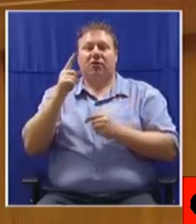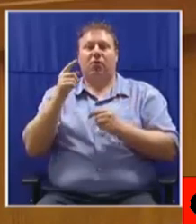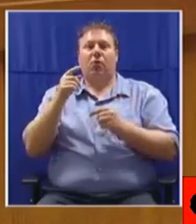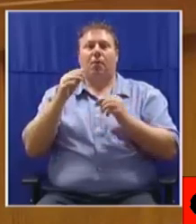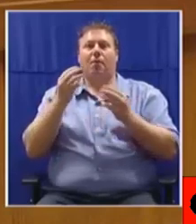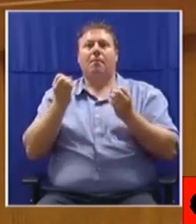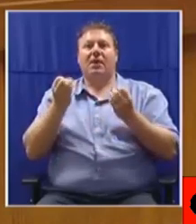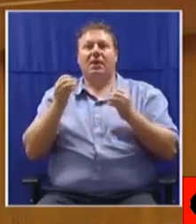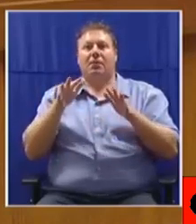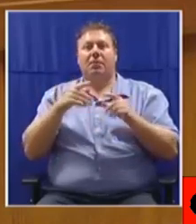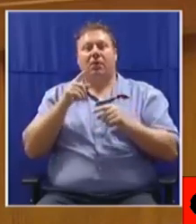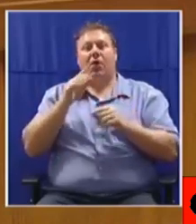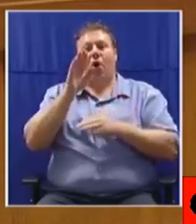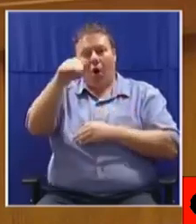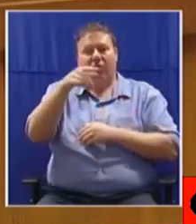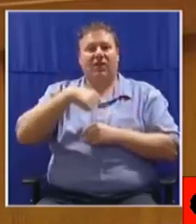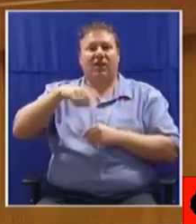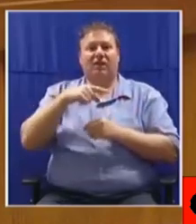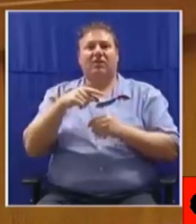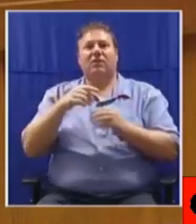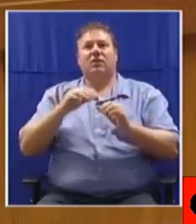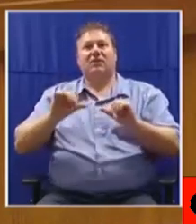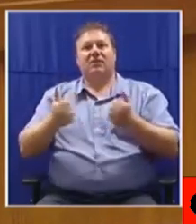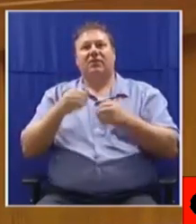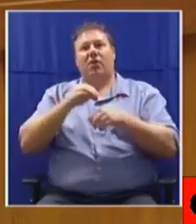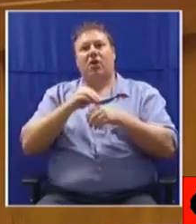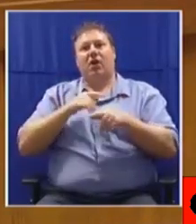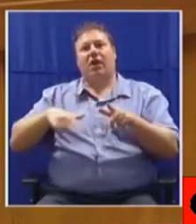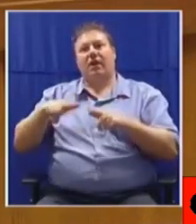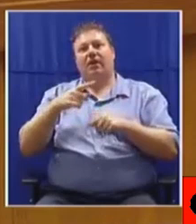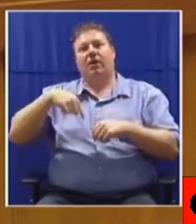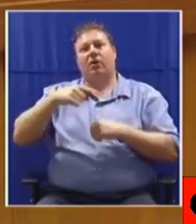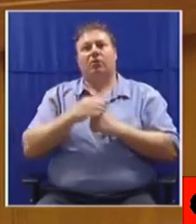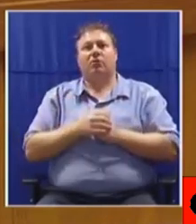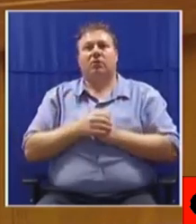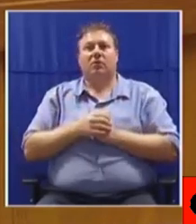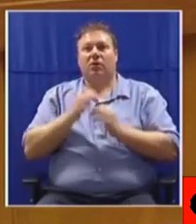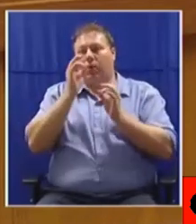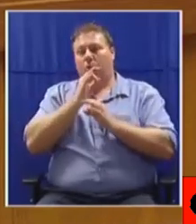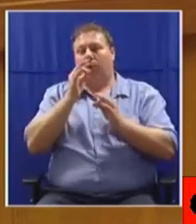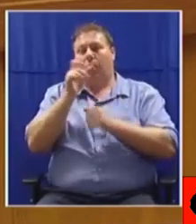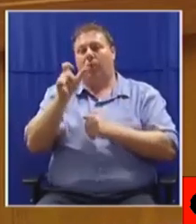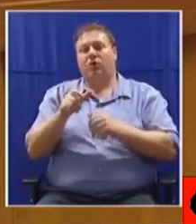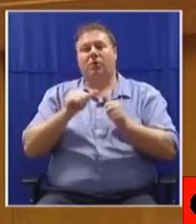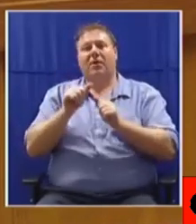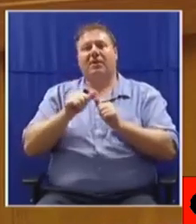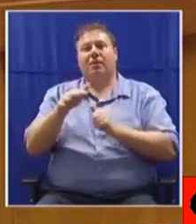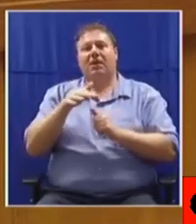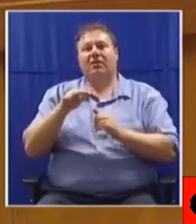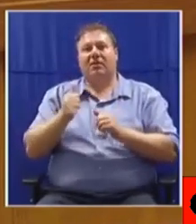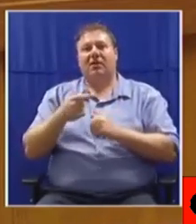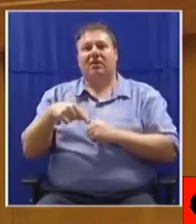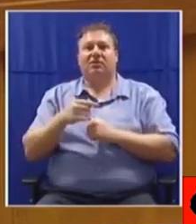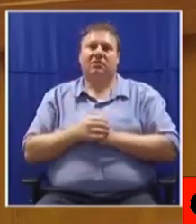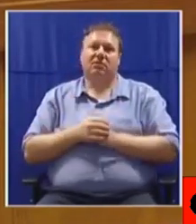to prosper on our land. No one has been better placed as we are to, for